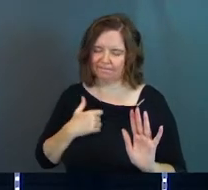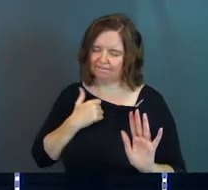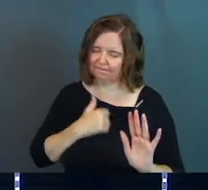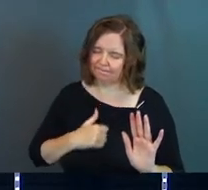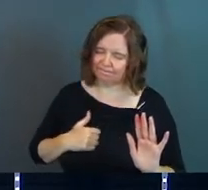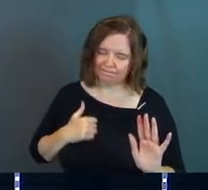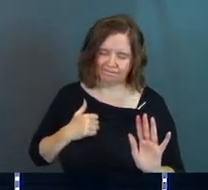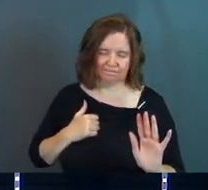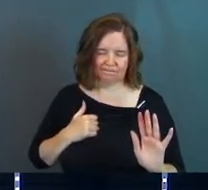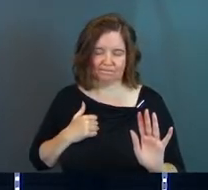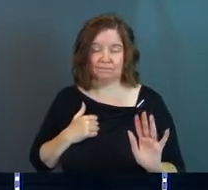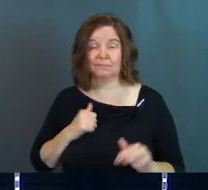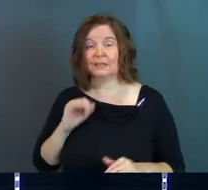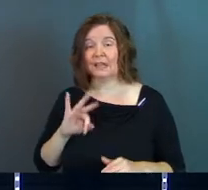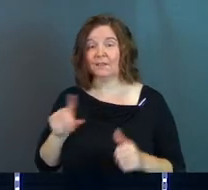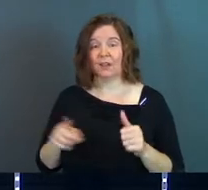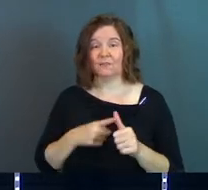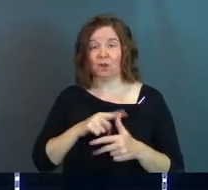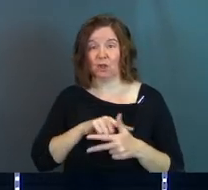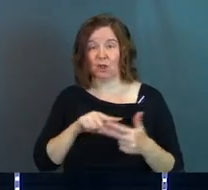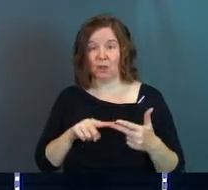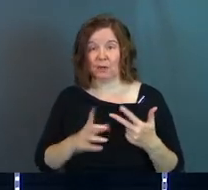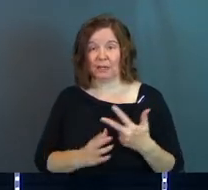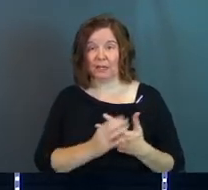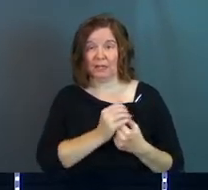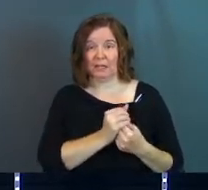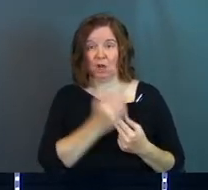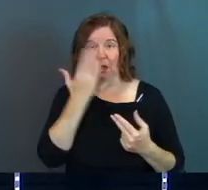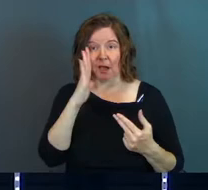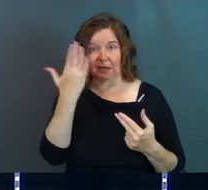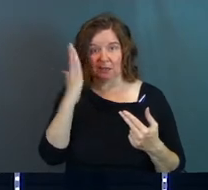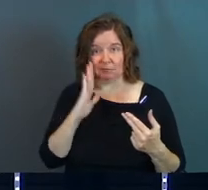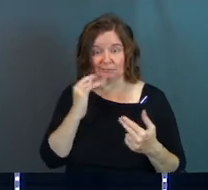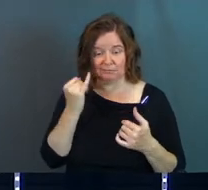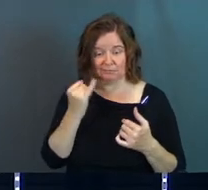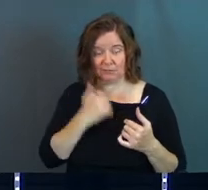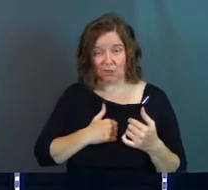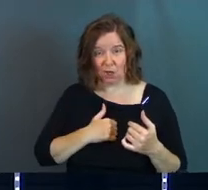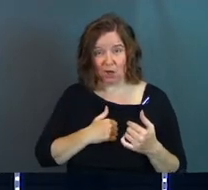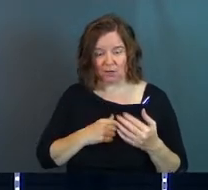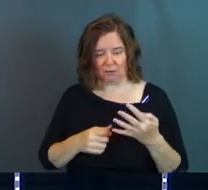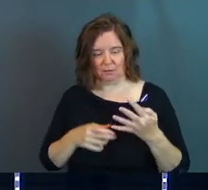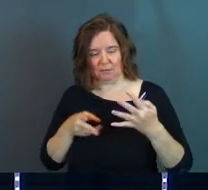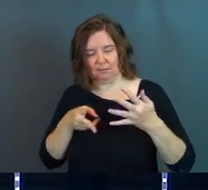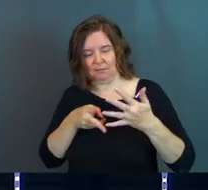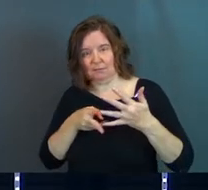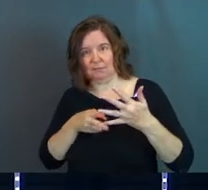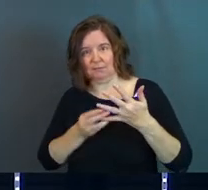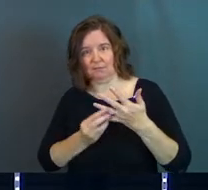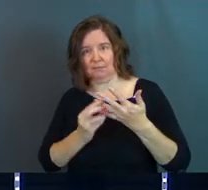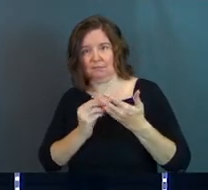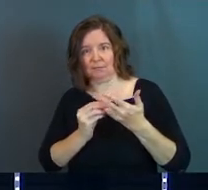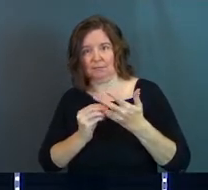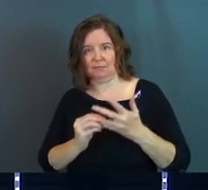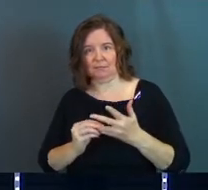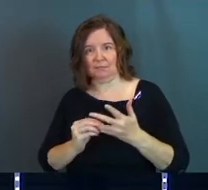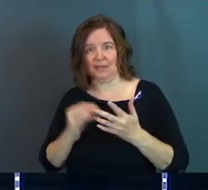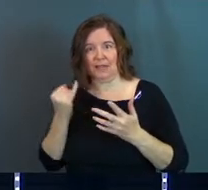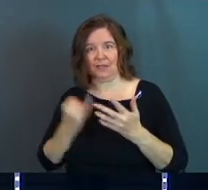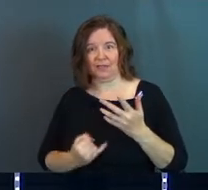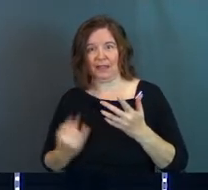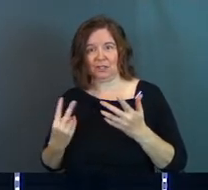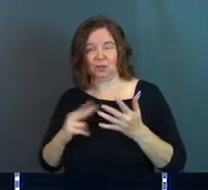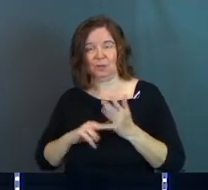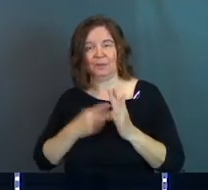sorry. If the first three are God, I'm sorry, the last two are God, thank you. And the first one here